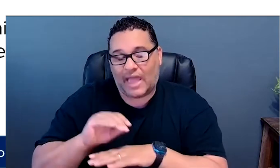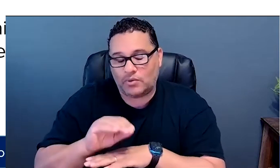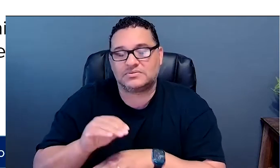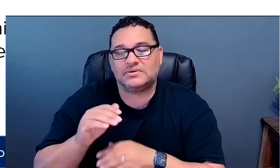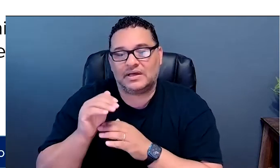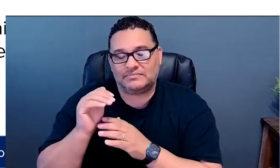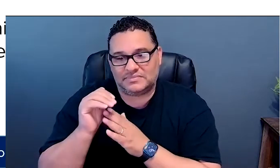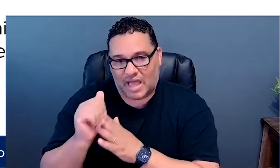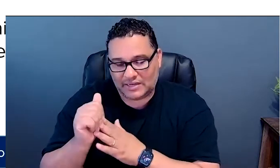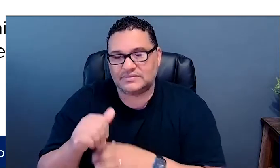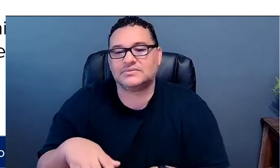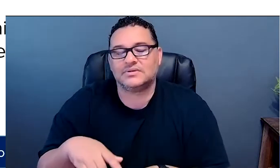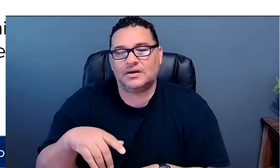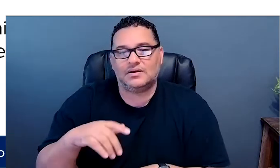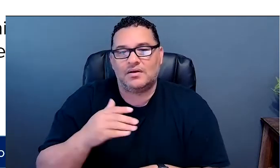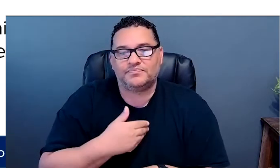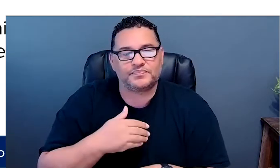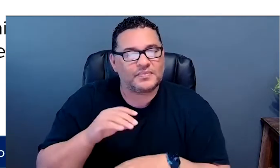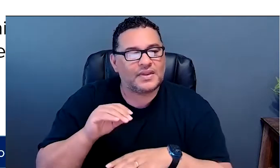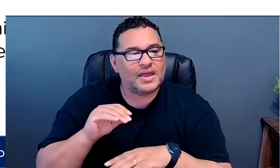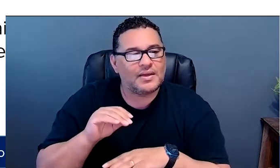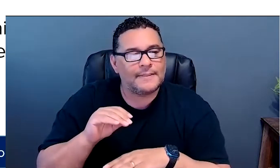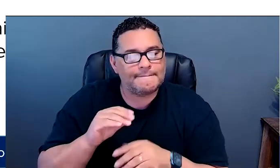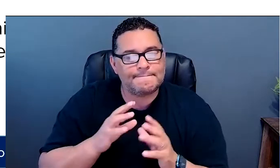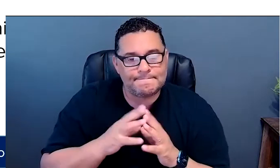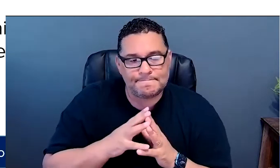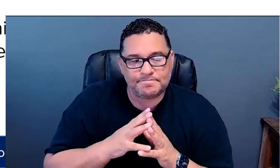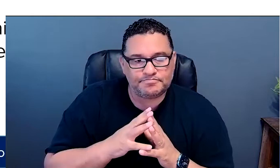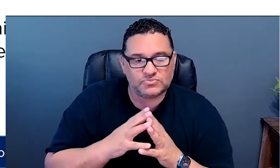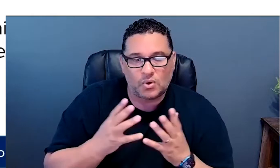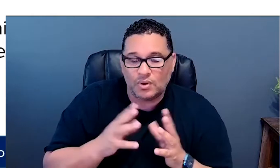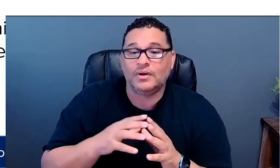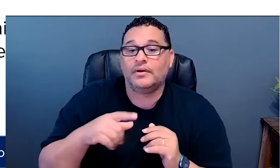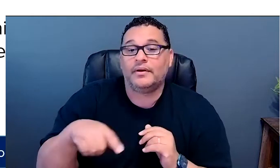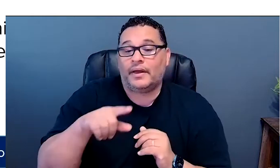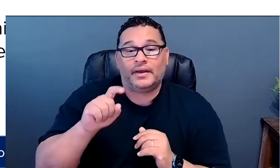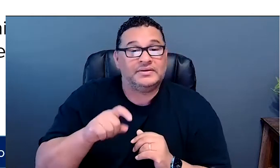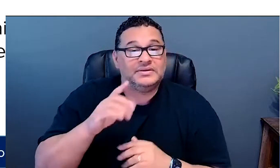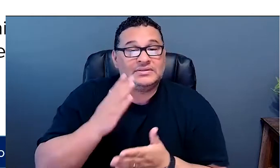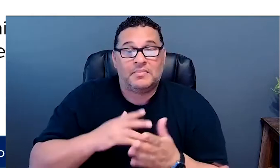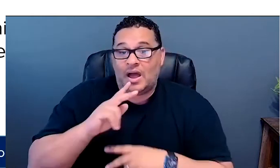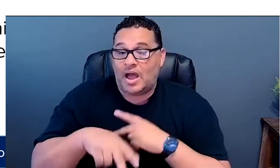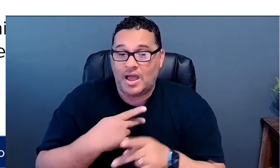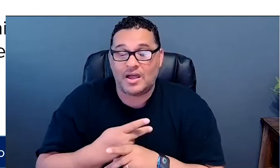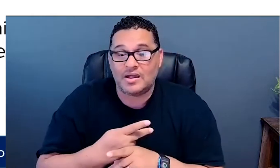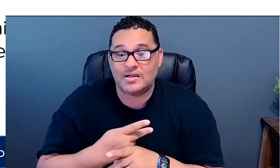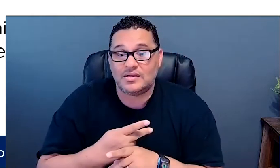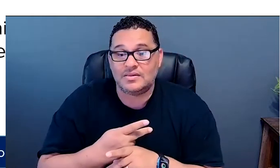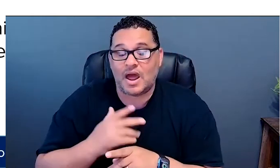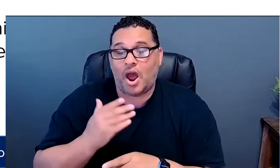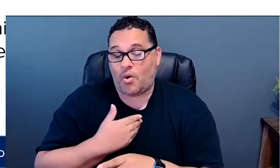to have some kind of college preparation for being a VR